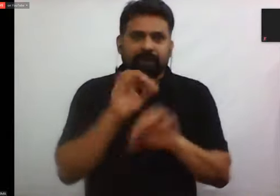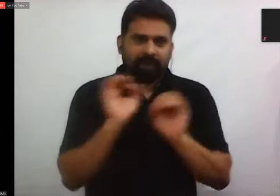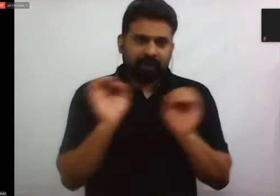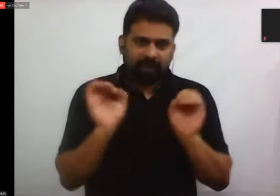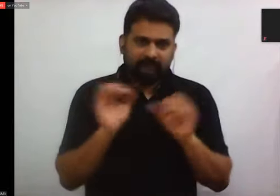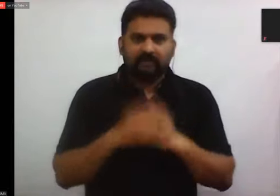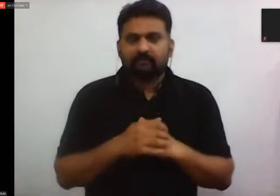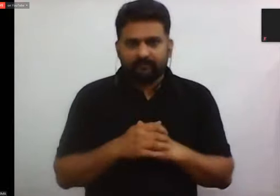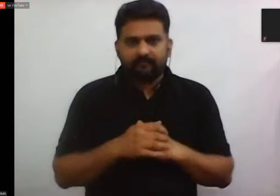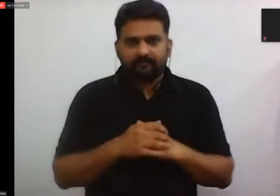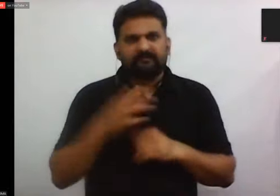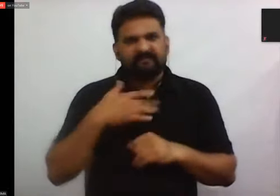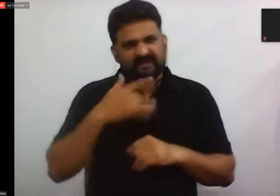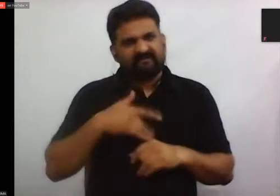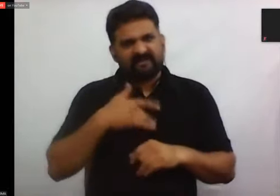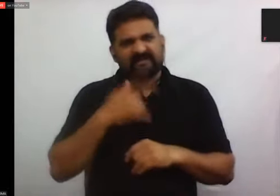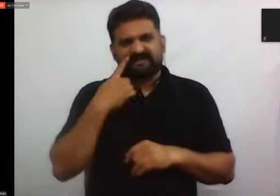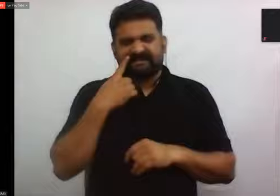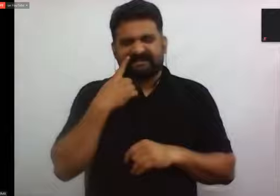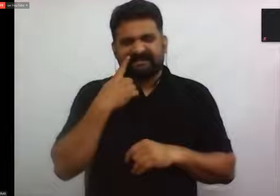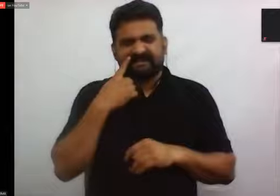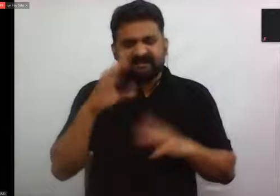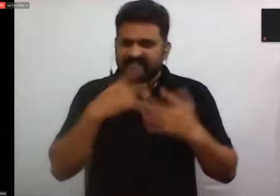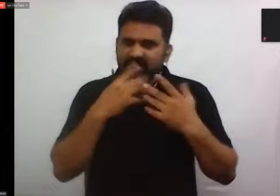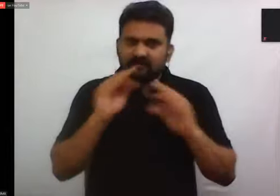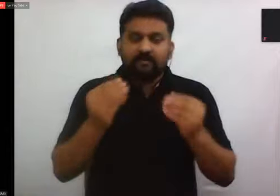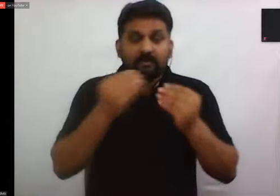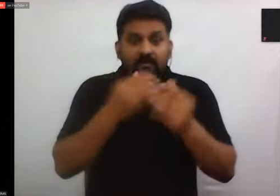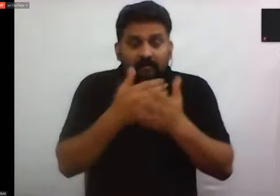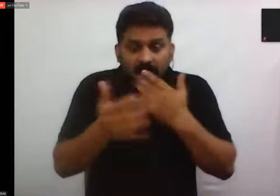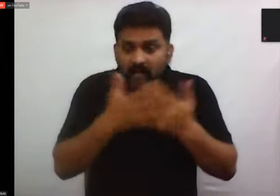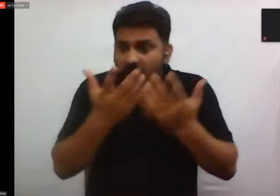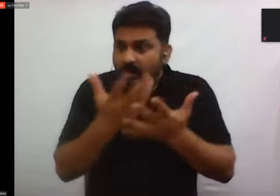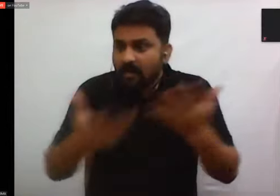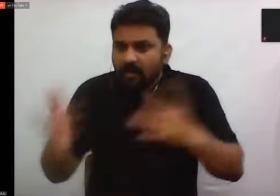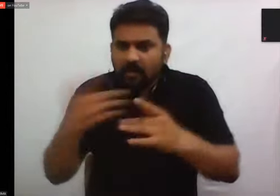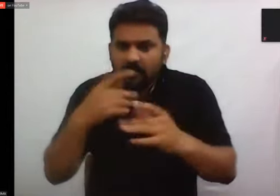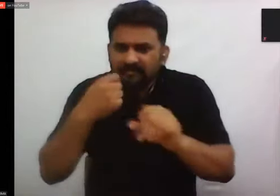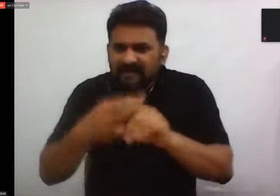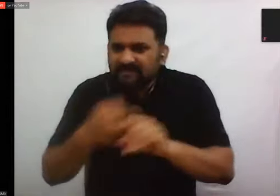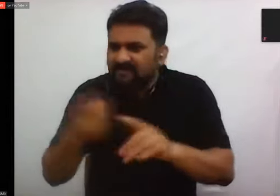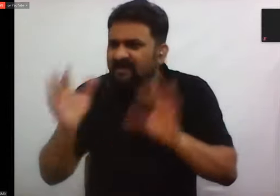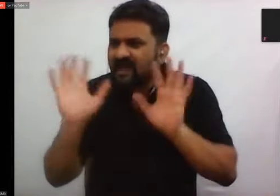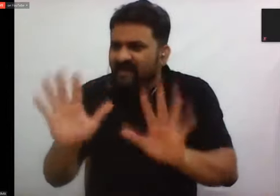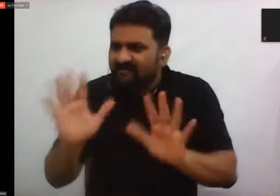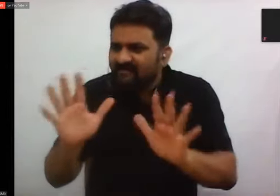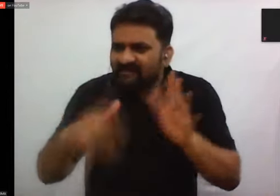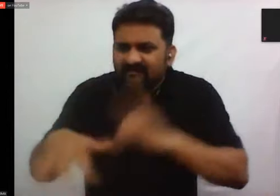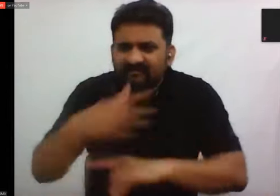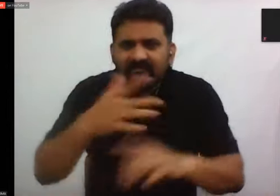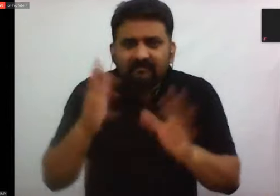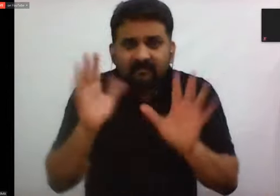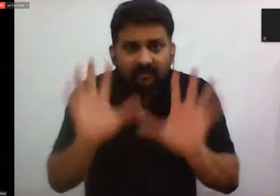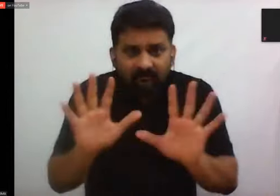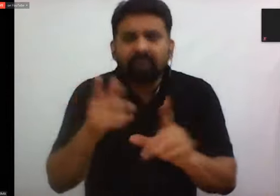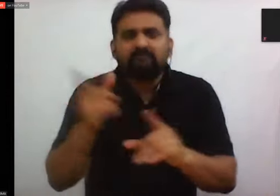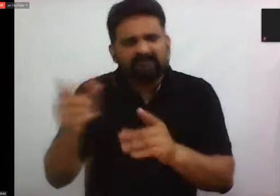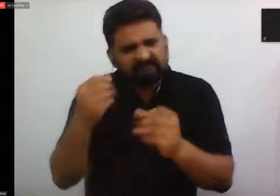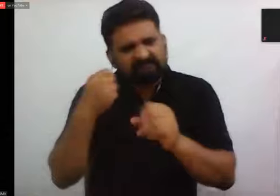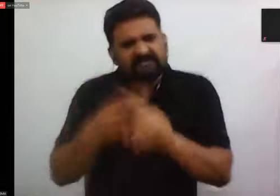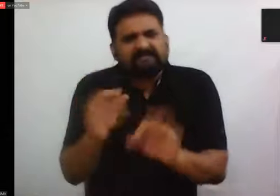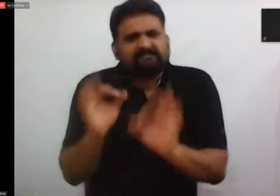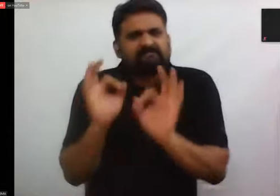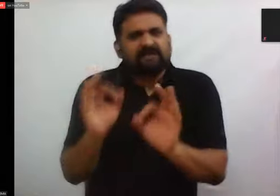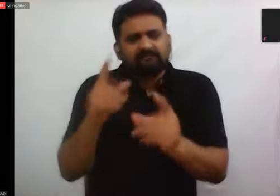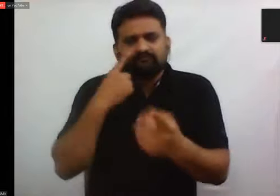always felt that it is better to work with whatever the child is familiar with. Jo bhi cheez usko familiar hai, uska surroundings